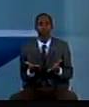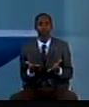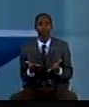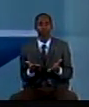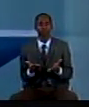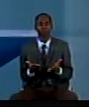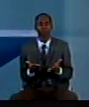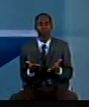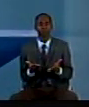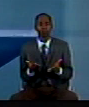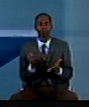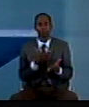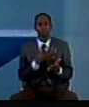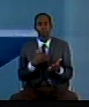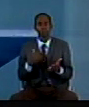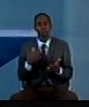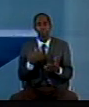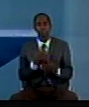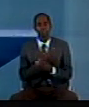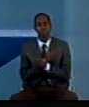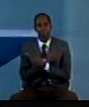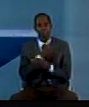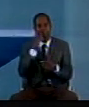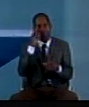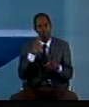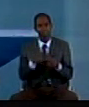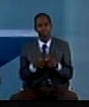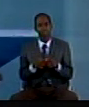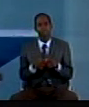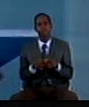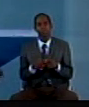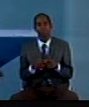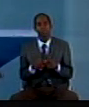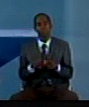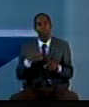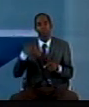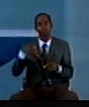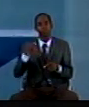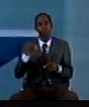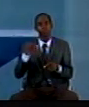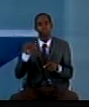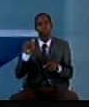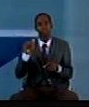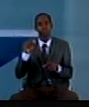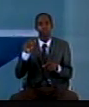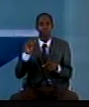My elder brother, Dr. Panam Pastor Paul.